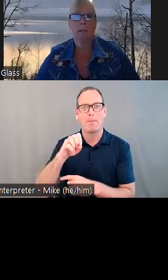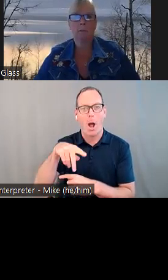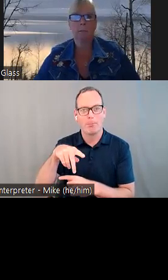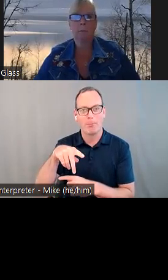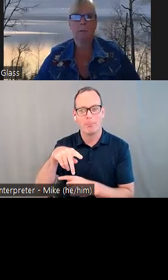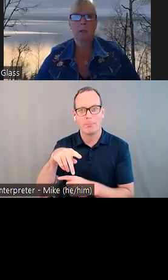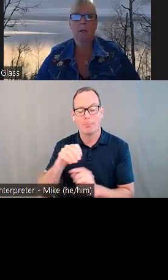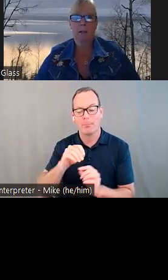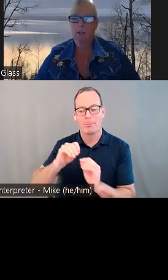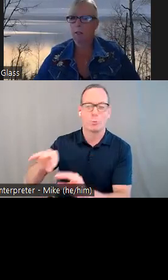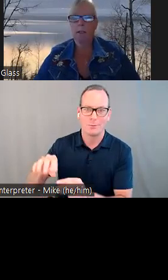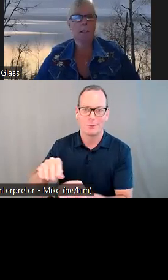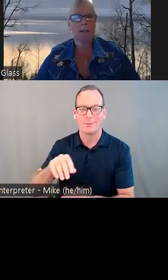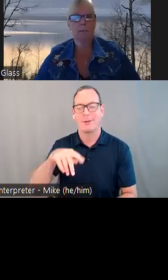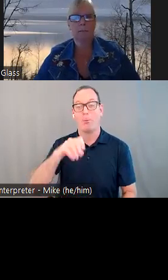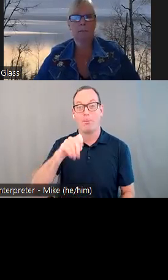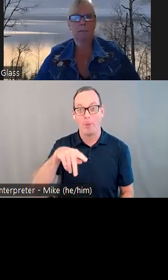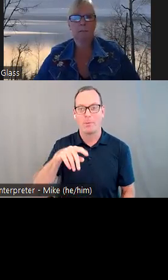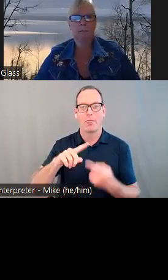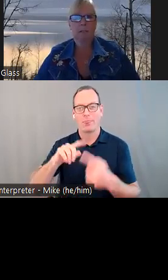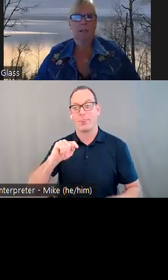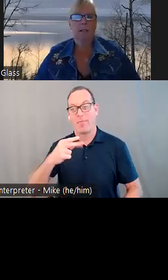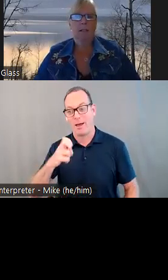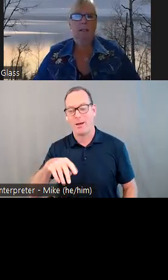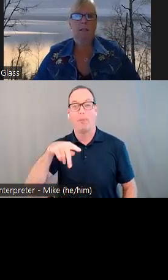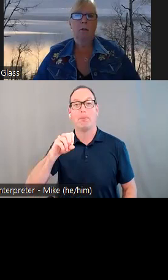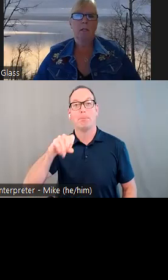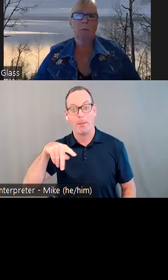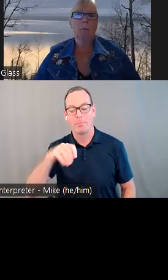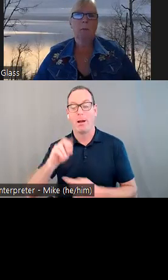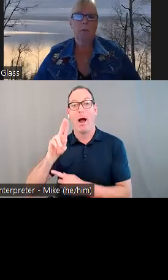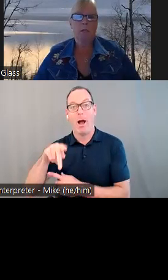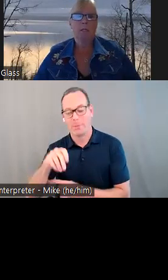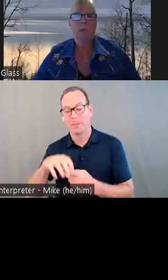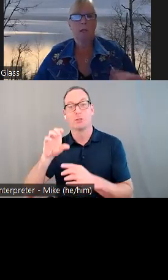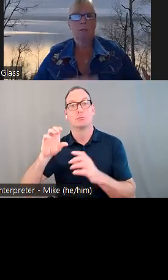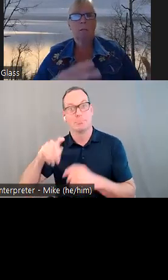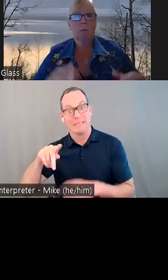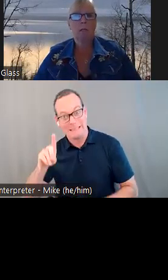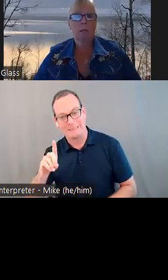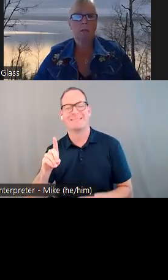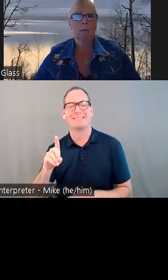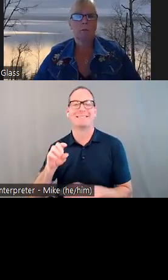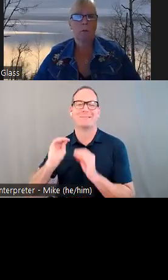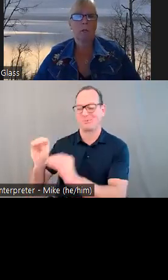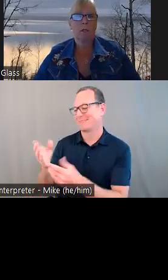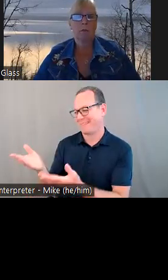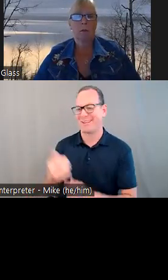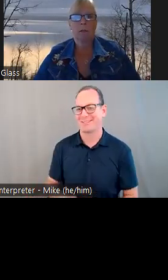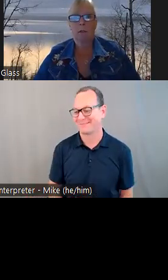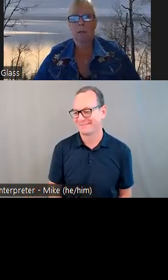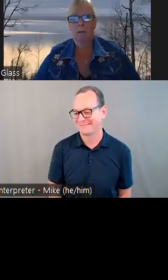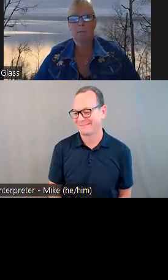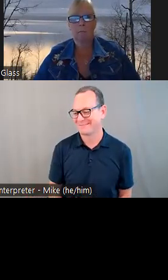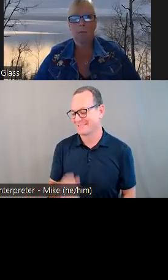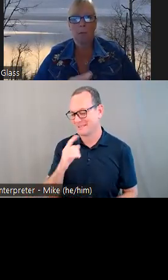in there. And there, she's already done it. So this will be posted next week. It takes about a week to get the recording and so